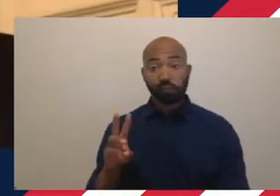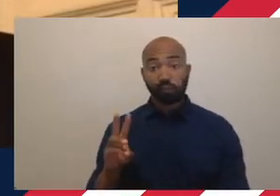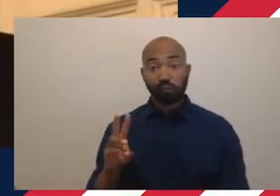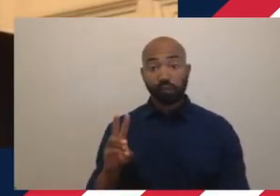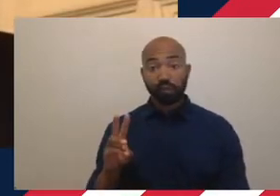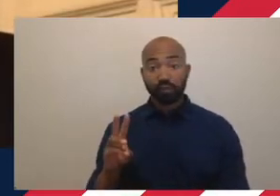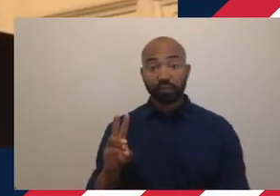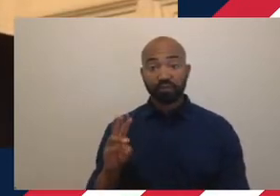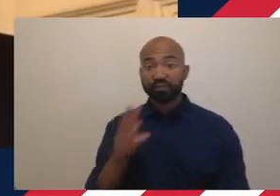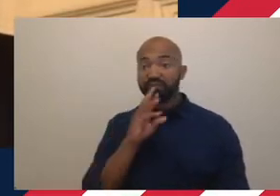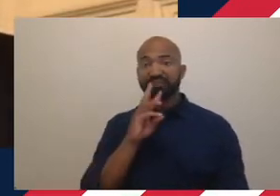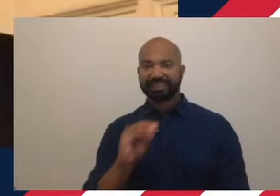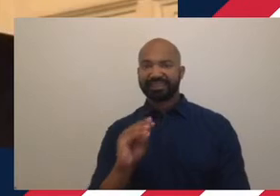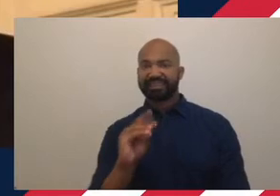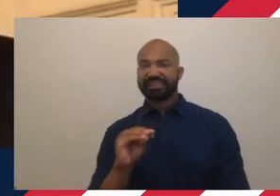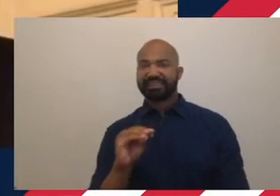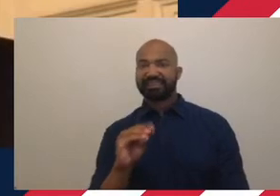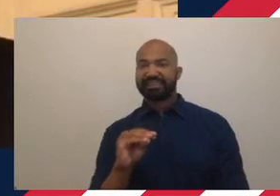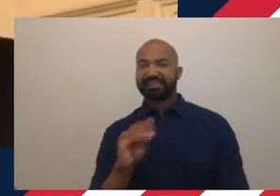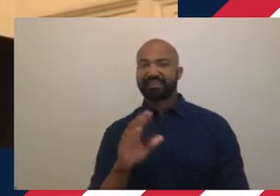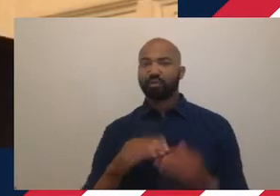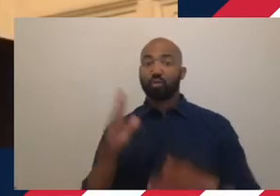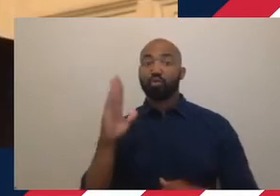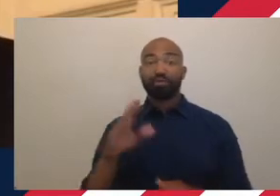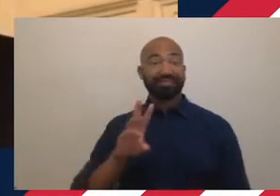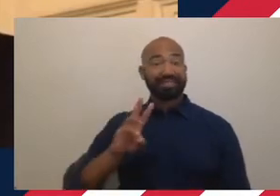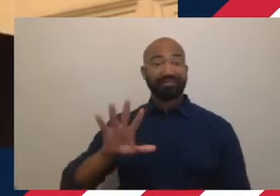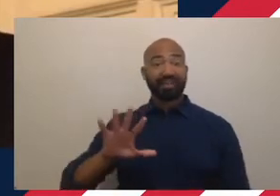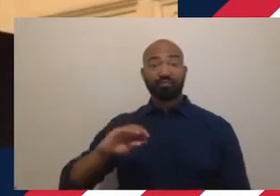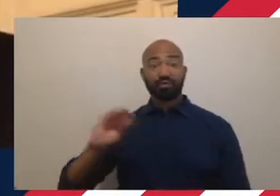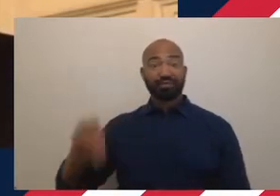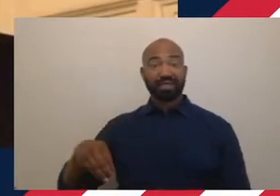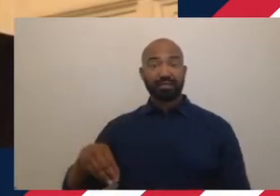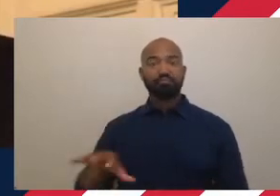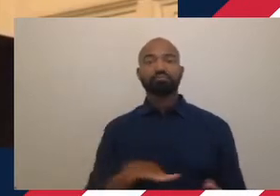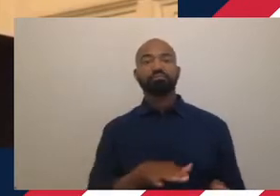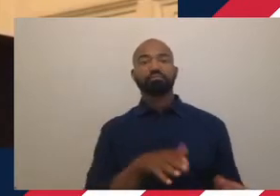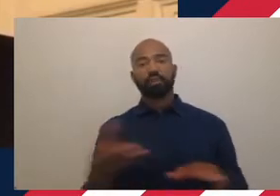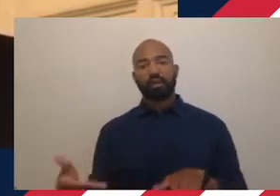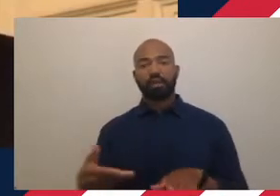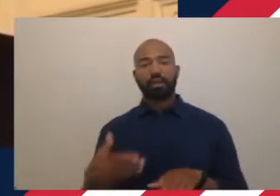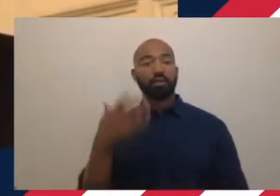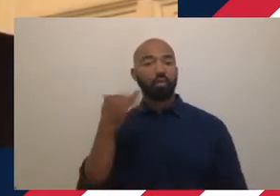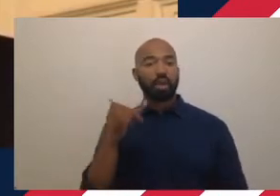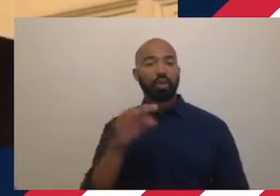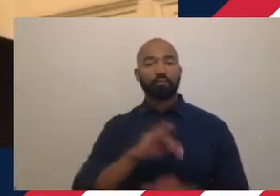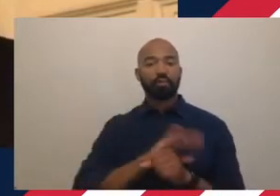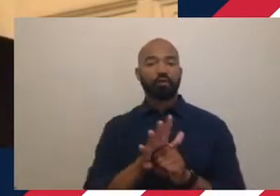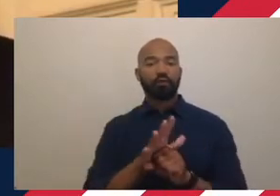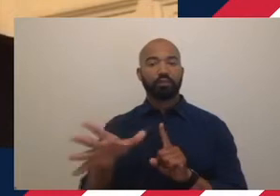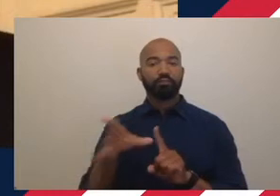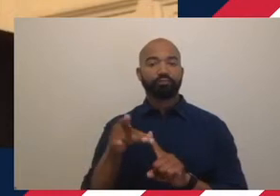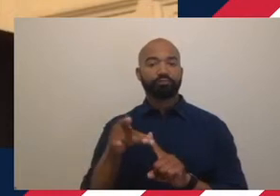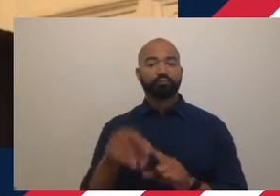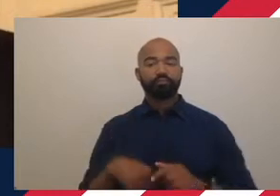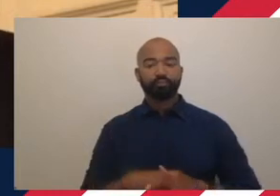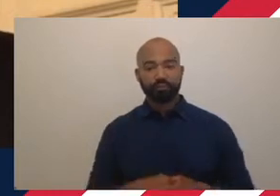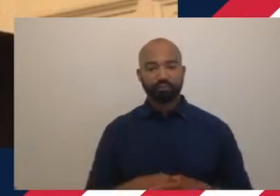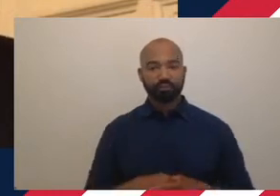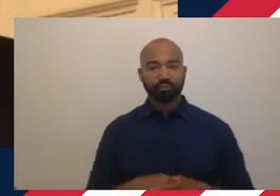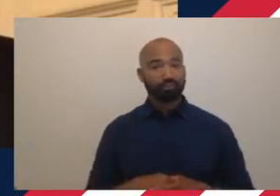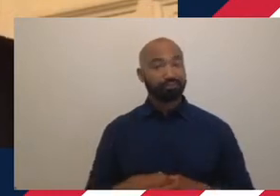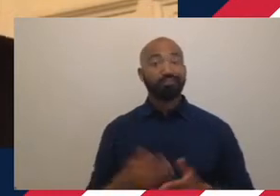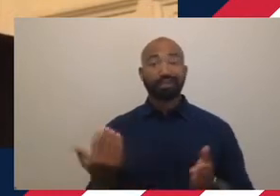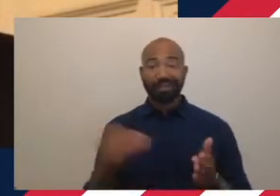60 years old and over 65% have lost their lives to COVID-19. And then males is